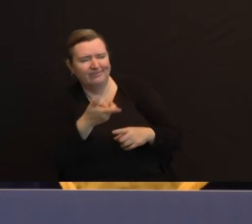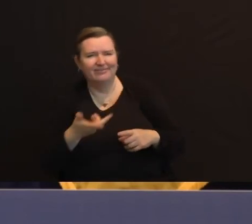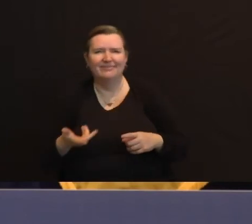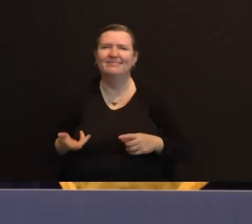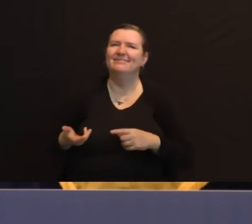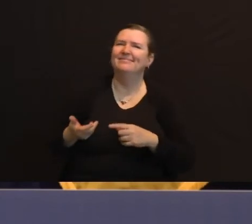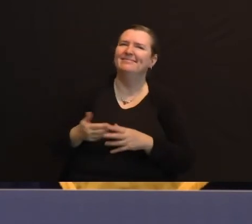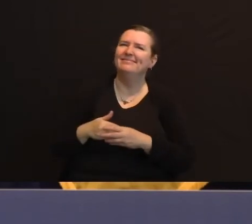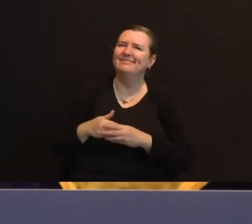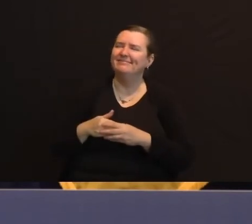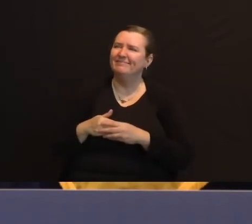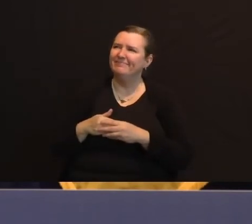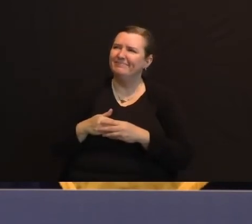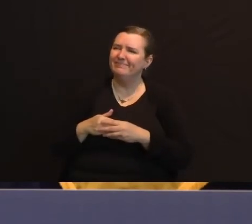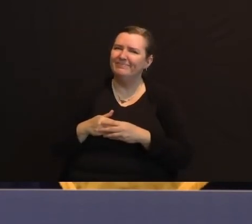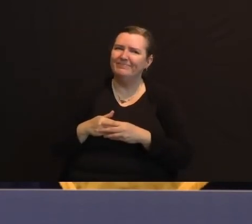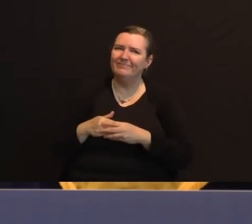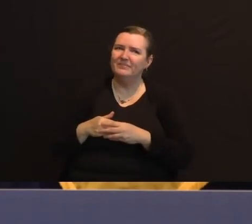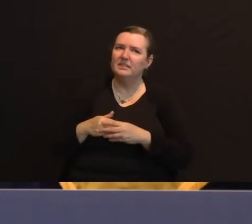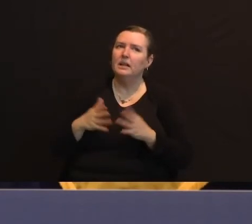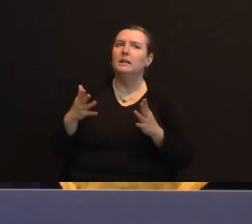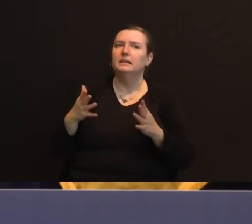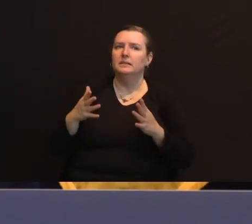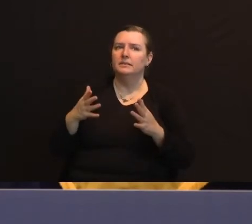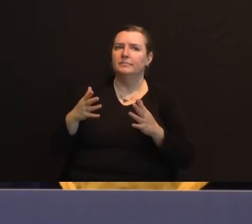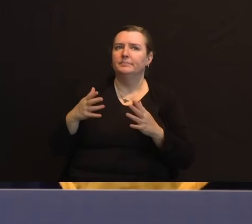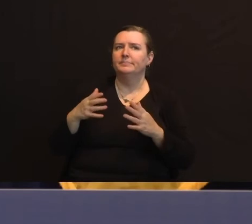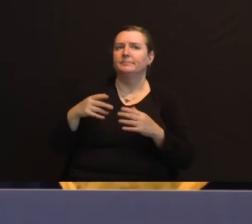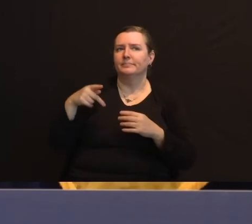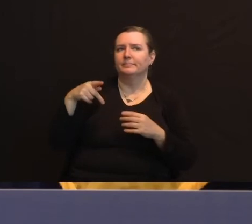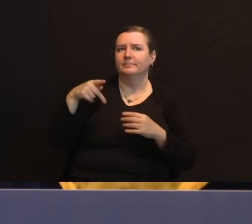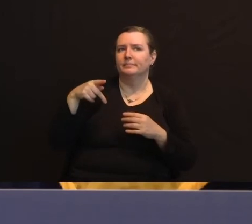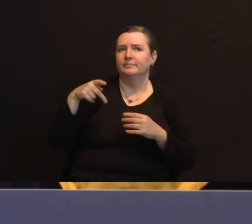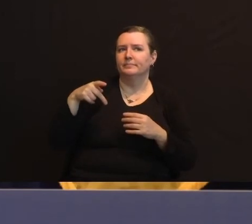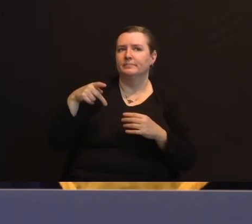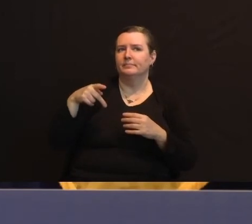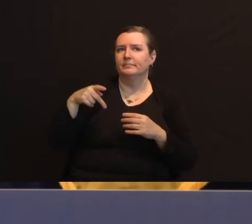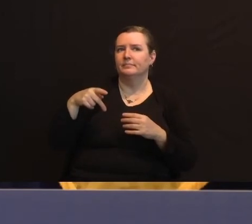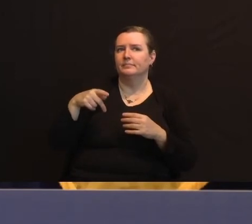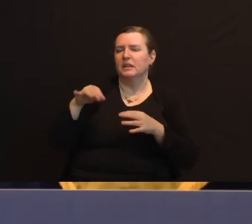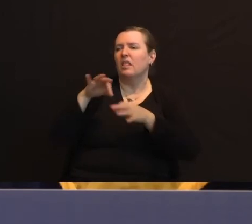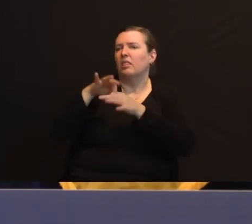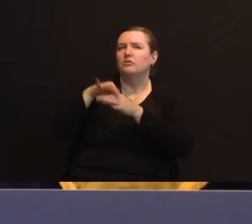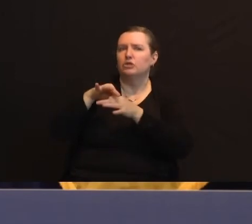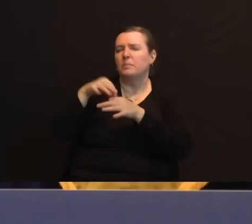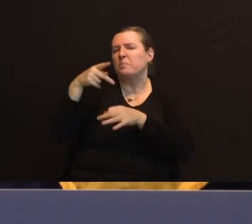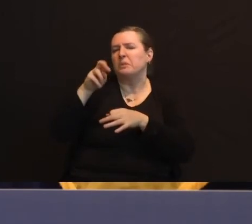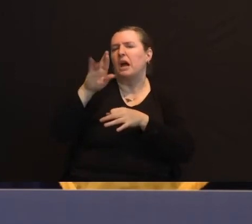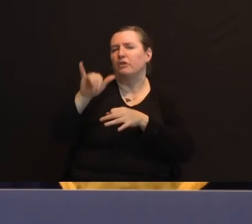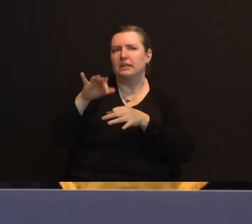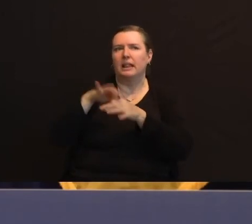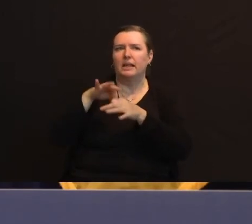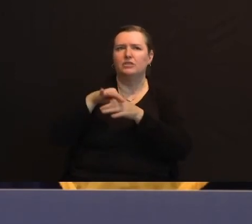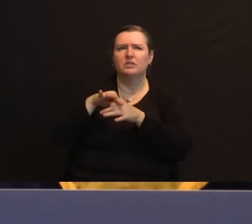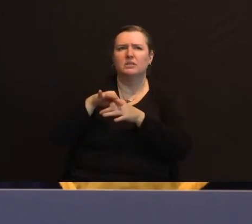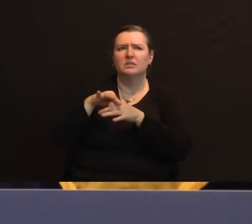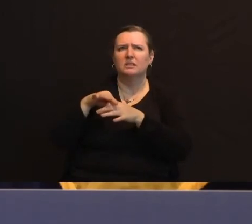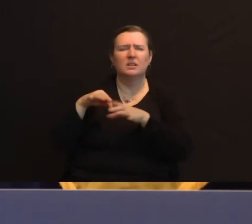primaries, I asked whether you would support your reelection campaign stop unionizing. I want to know if you've had any additional thoughts on that. Reelection